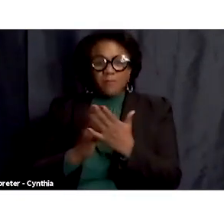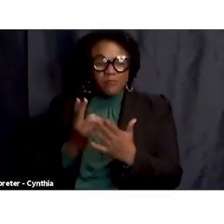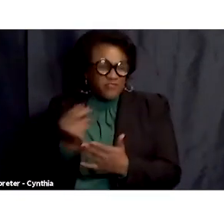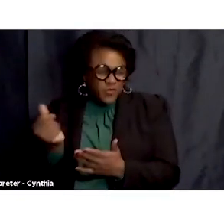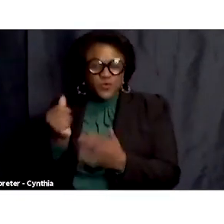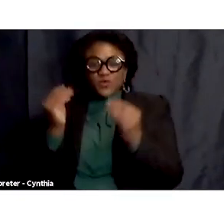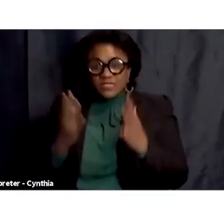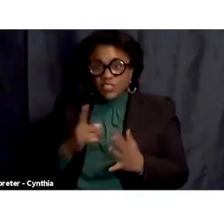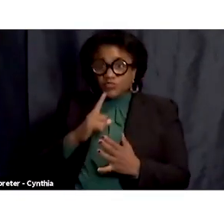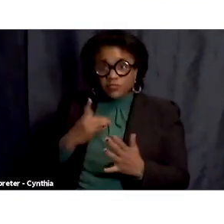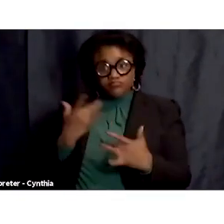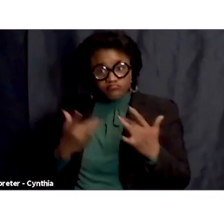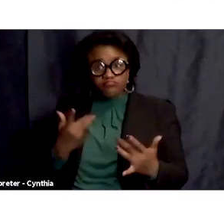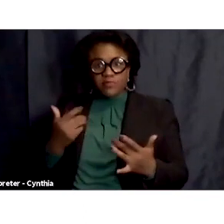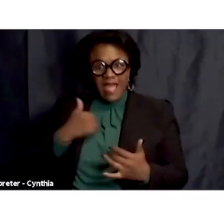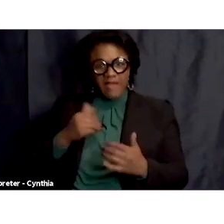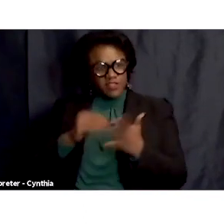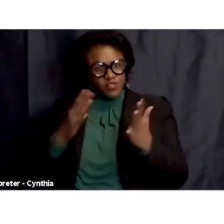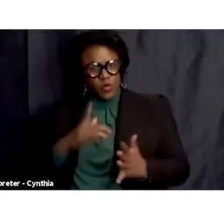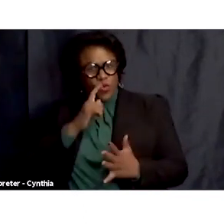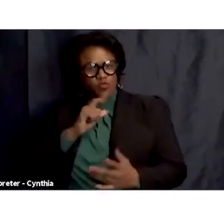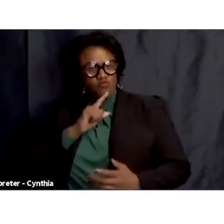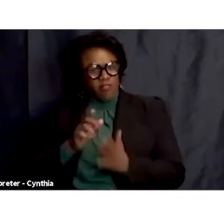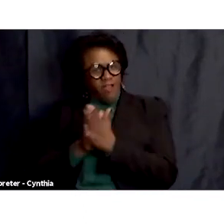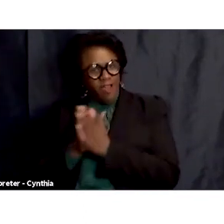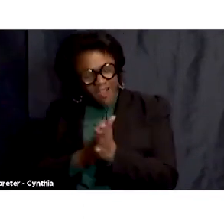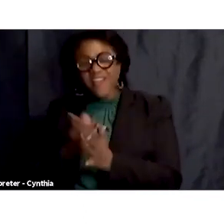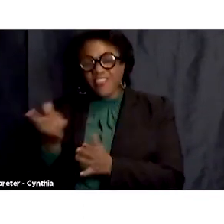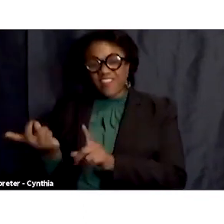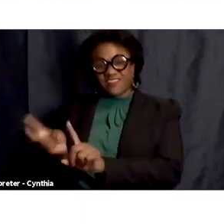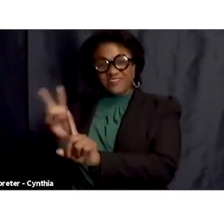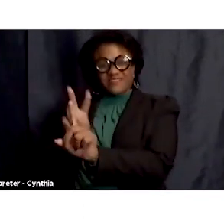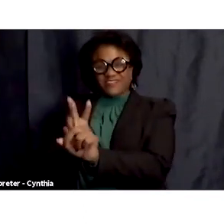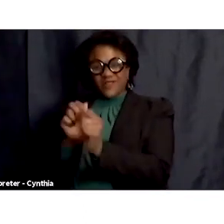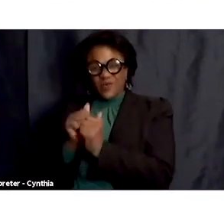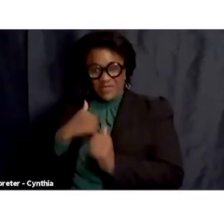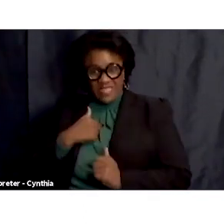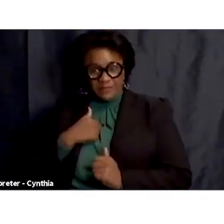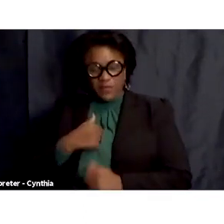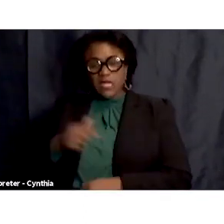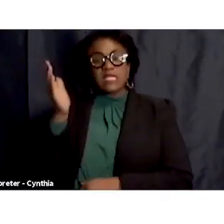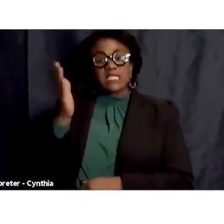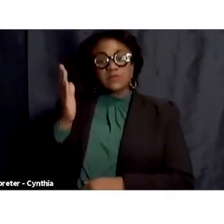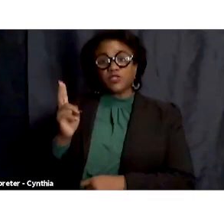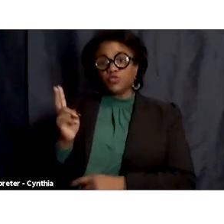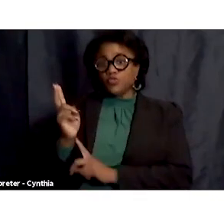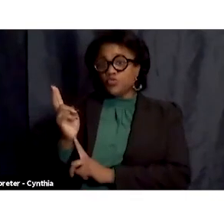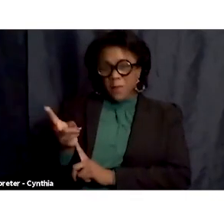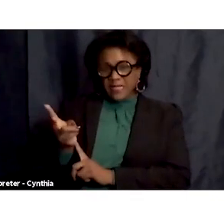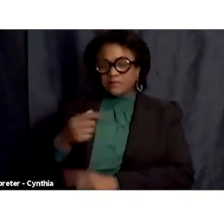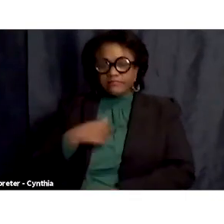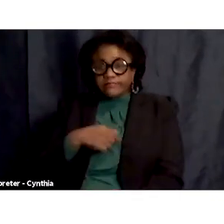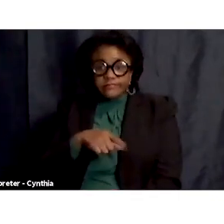have a very engaged student, so they stood behind me while I made this speech. The speech was about 2 minutes tops. I didn't really